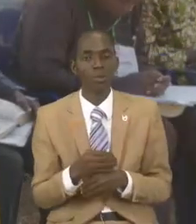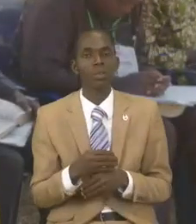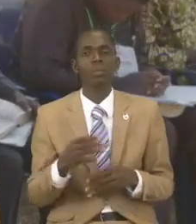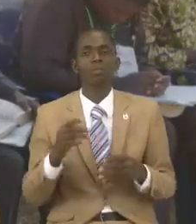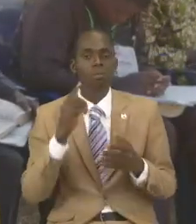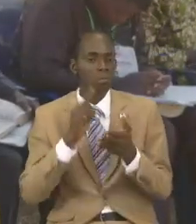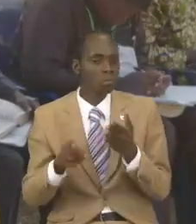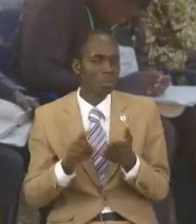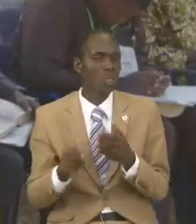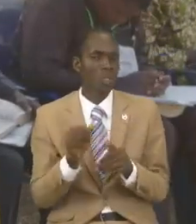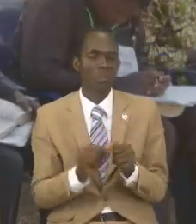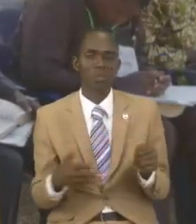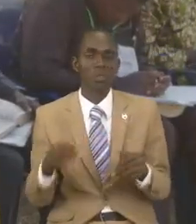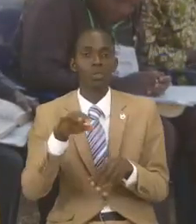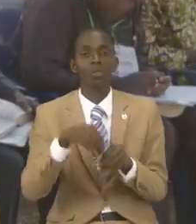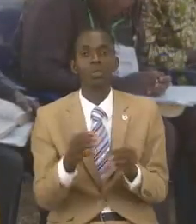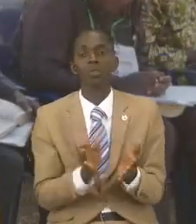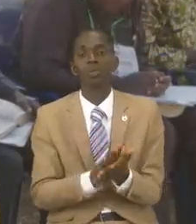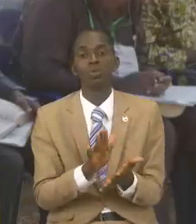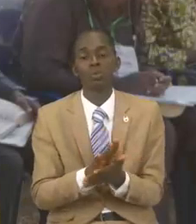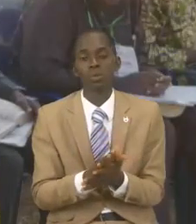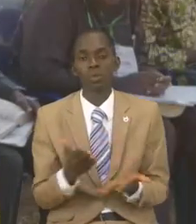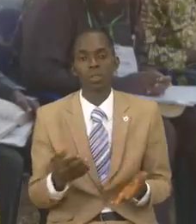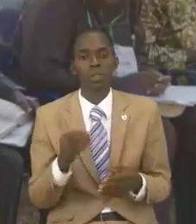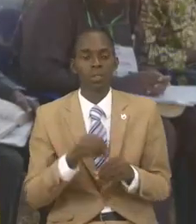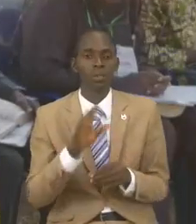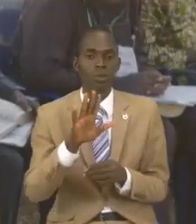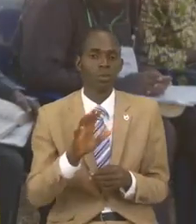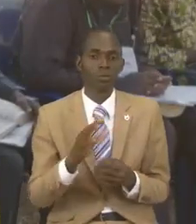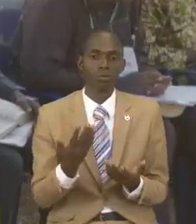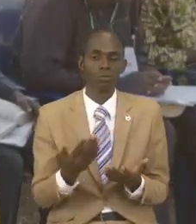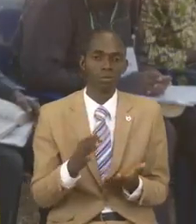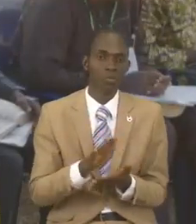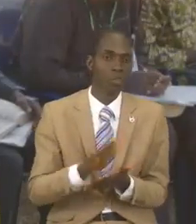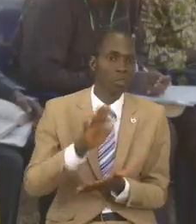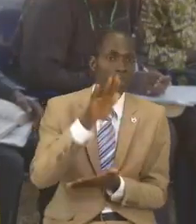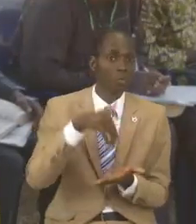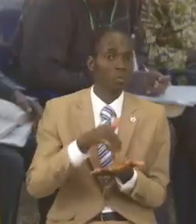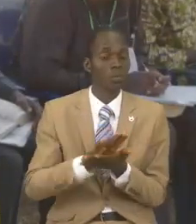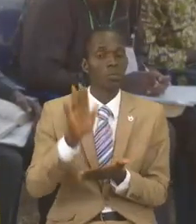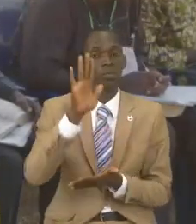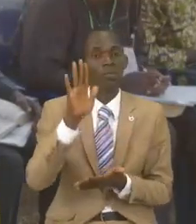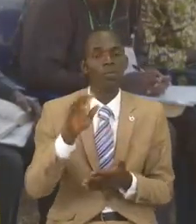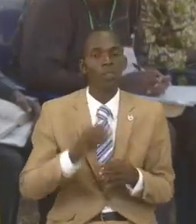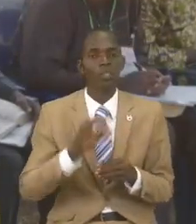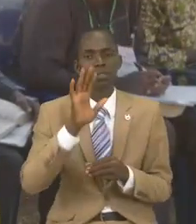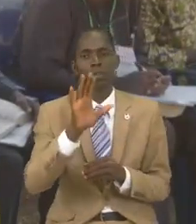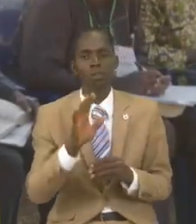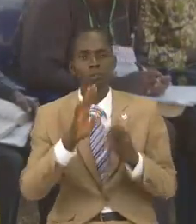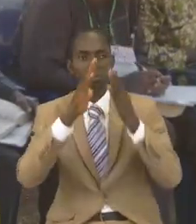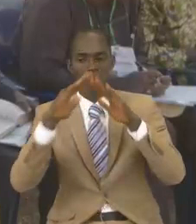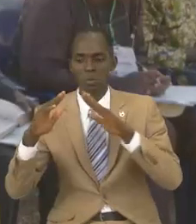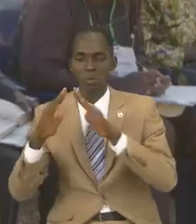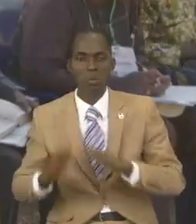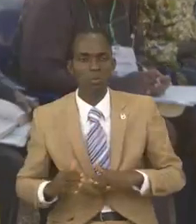at school, check up your life in the college, check up your life in your community, check up your life